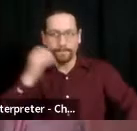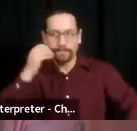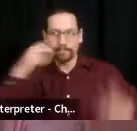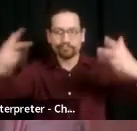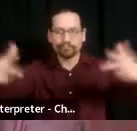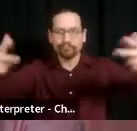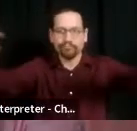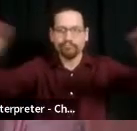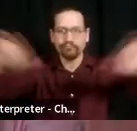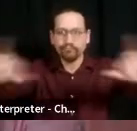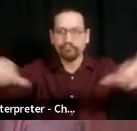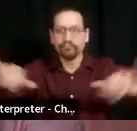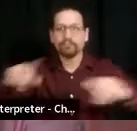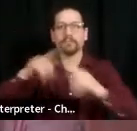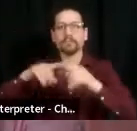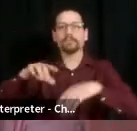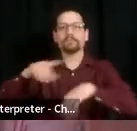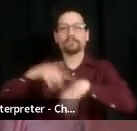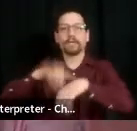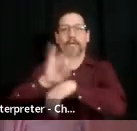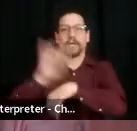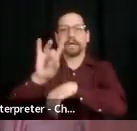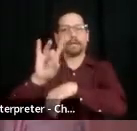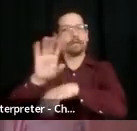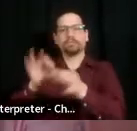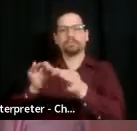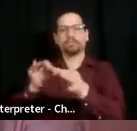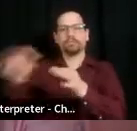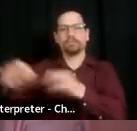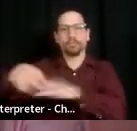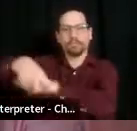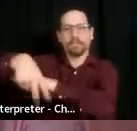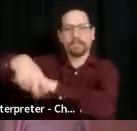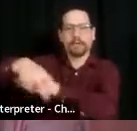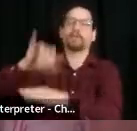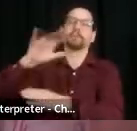out there and finish up their work before midnight.